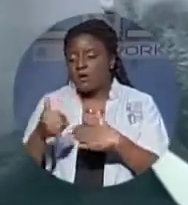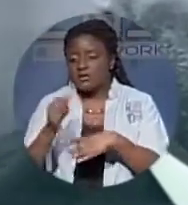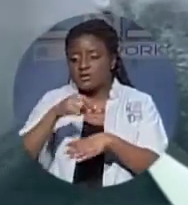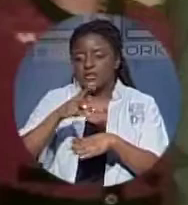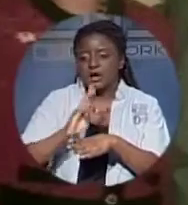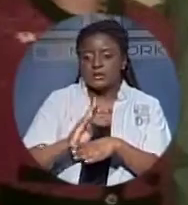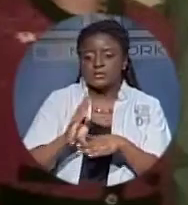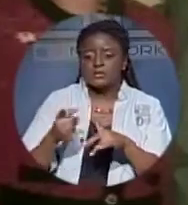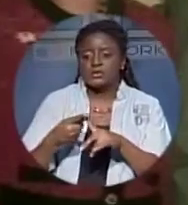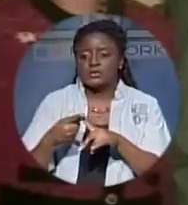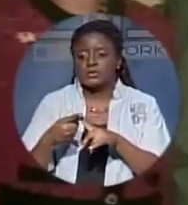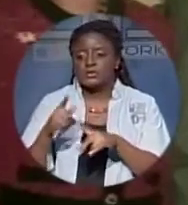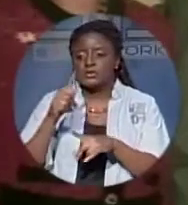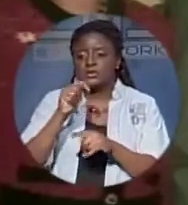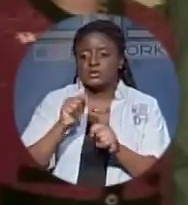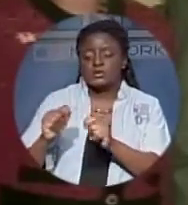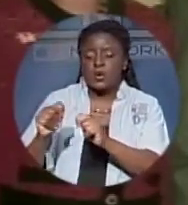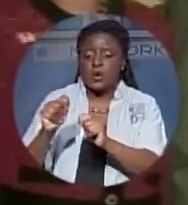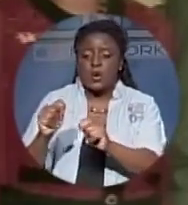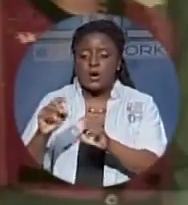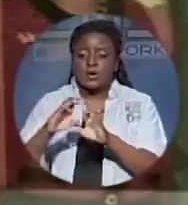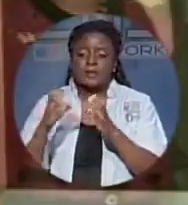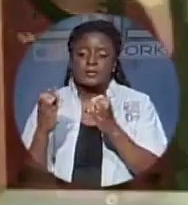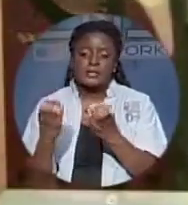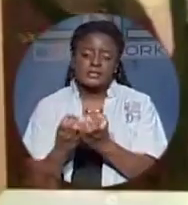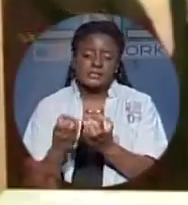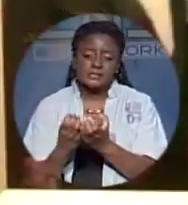all to the tour company. And